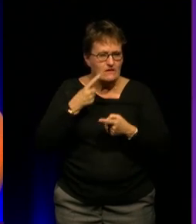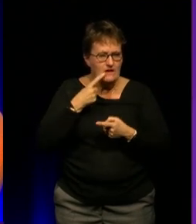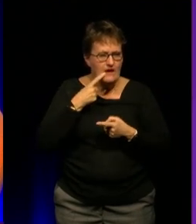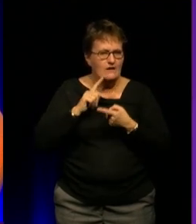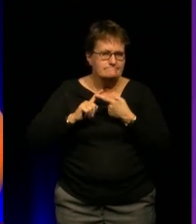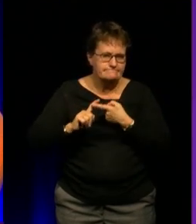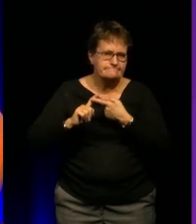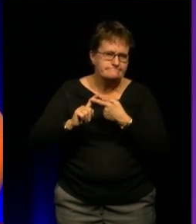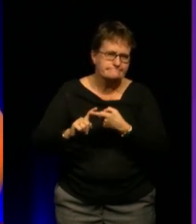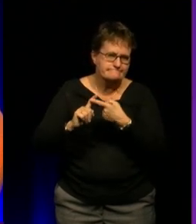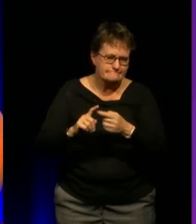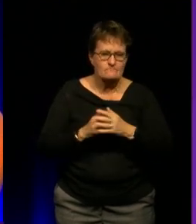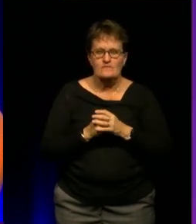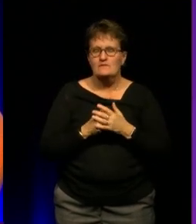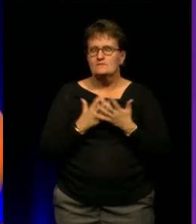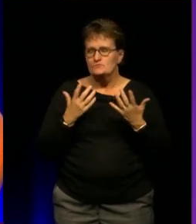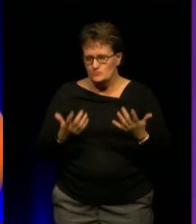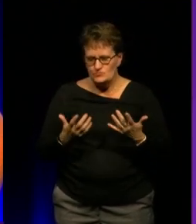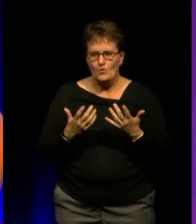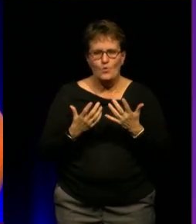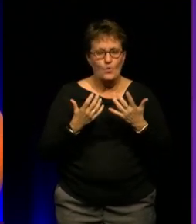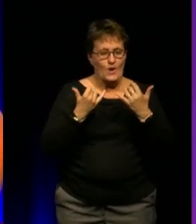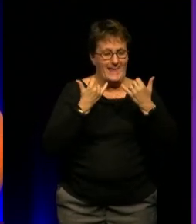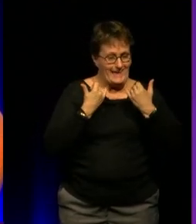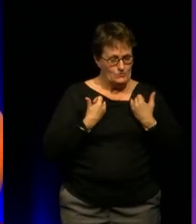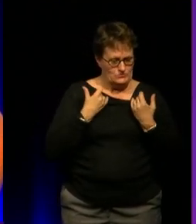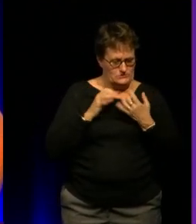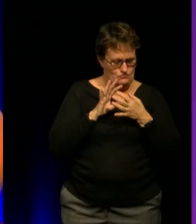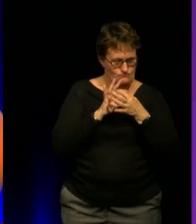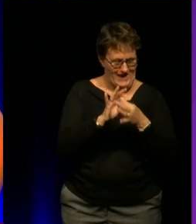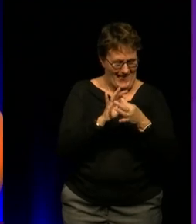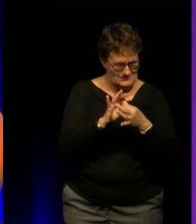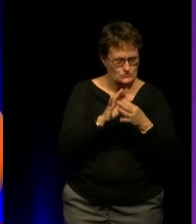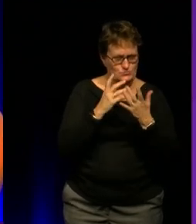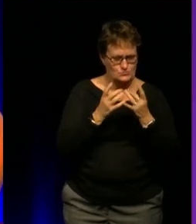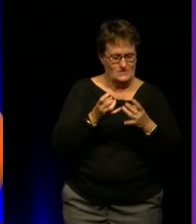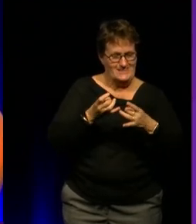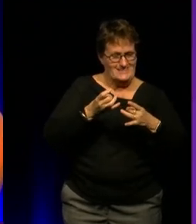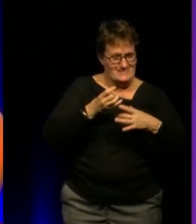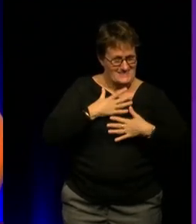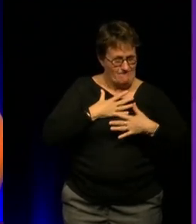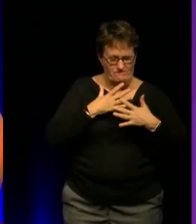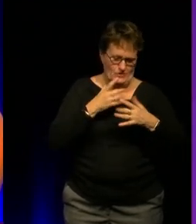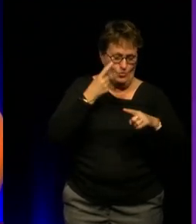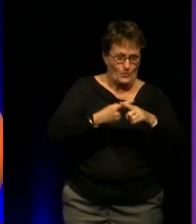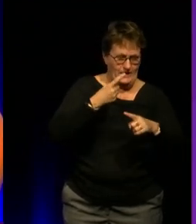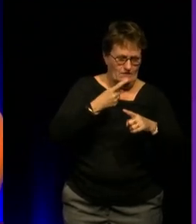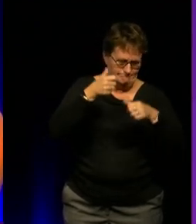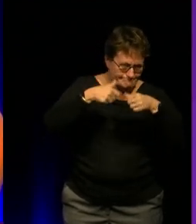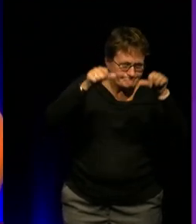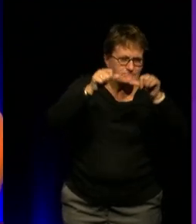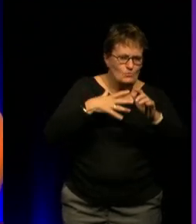are going to be terrific for self-test. Mm-hmm. And illnesses which have an element of stigma around them are also going to be important for self-test.